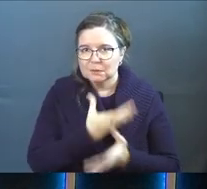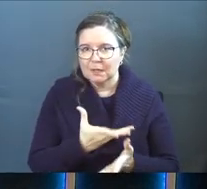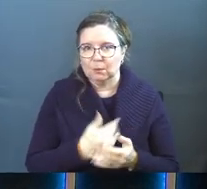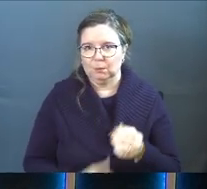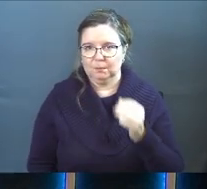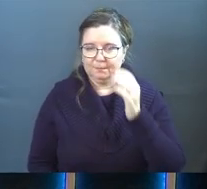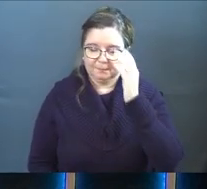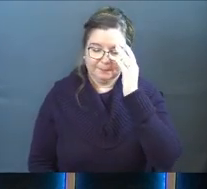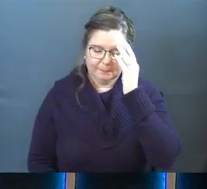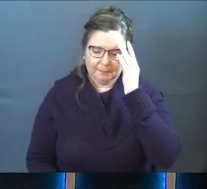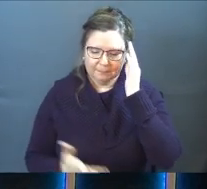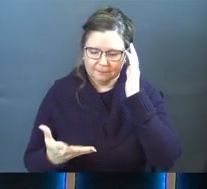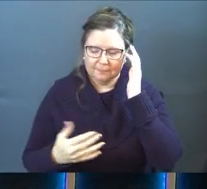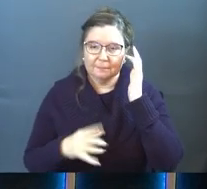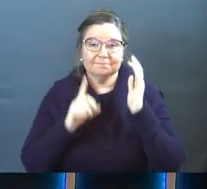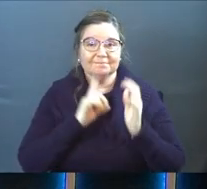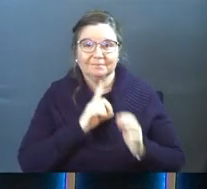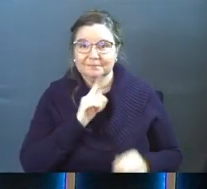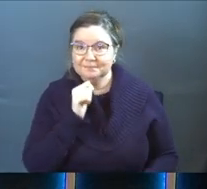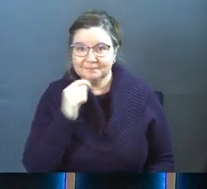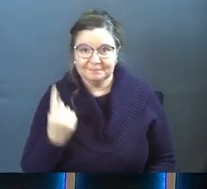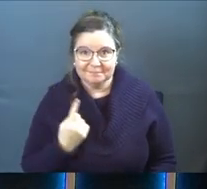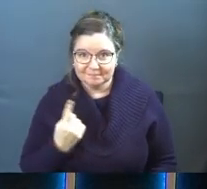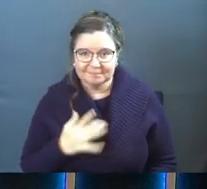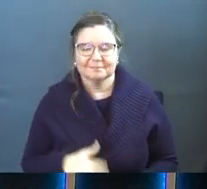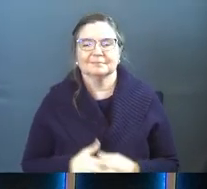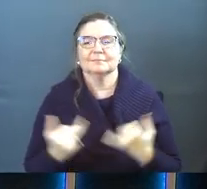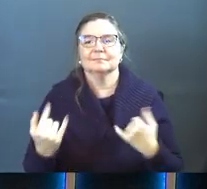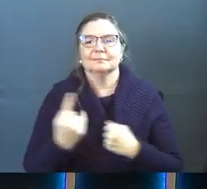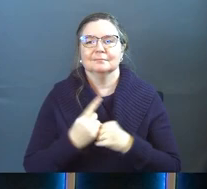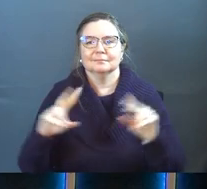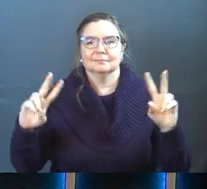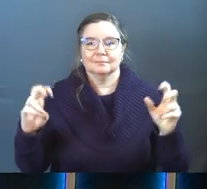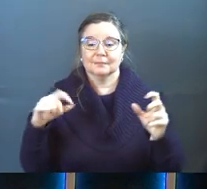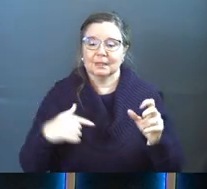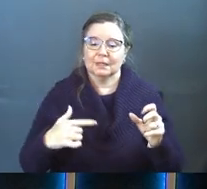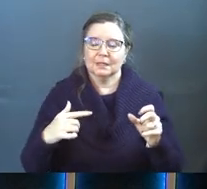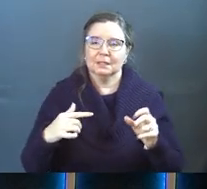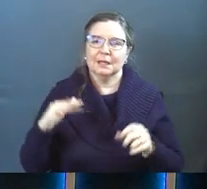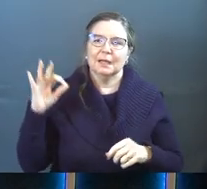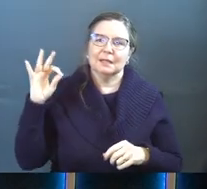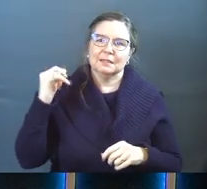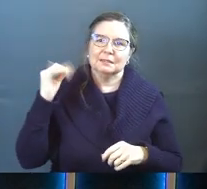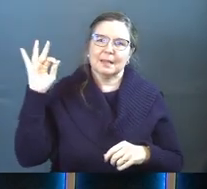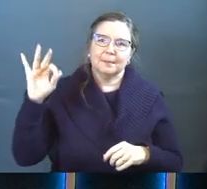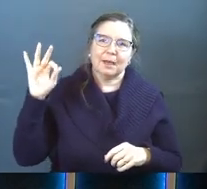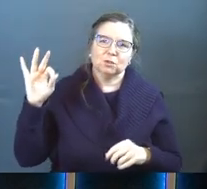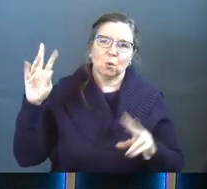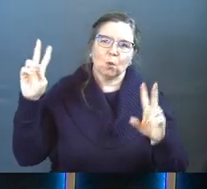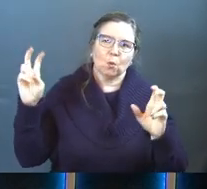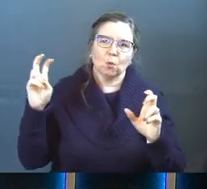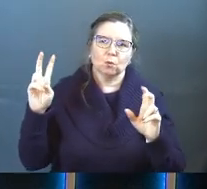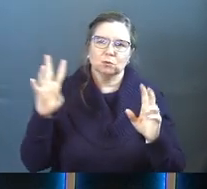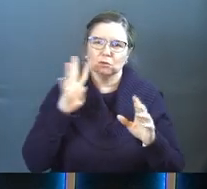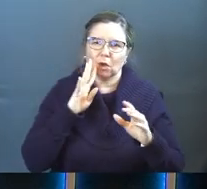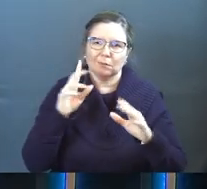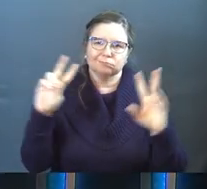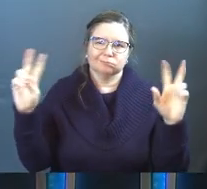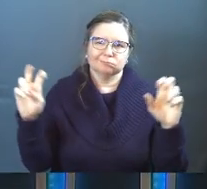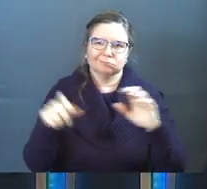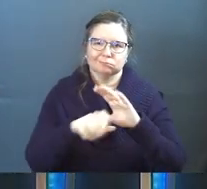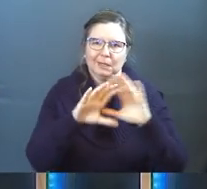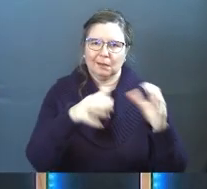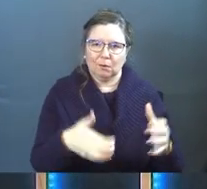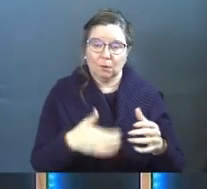you. So singles, you were not left out. Okay, today's topic. This is a pastoral talk. I'm going to put it under that